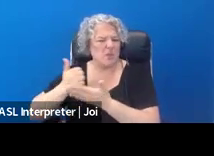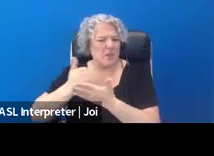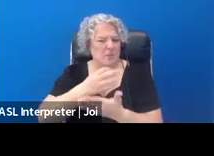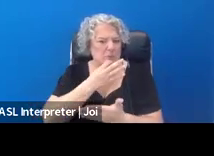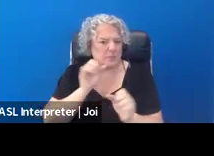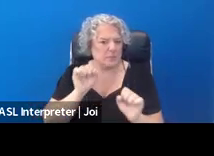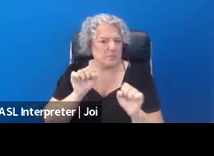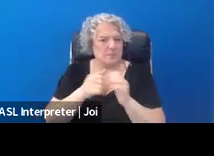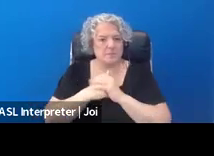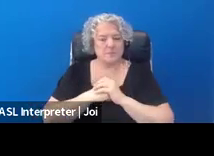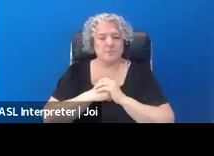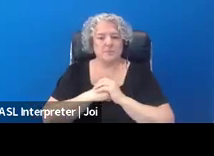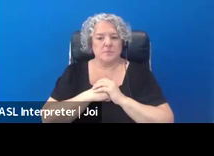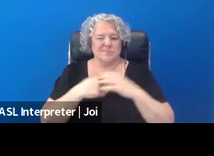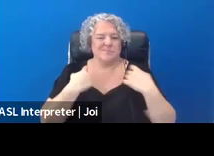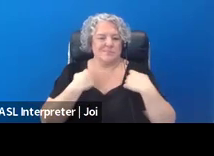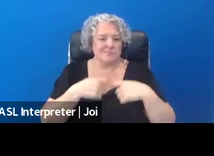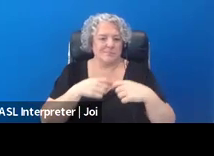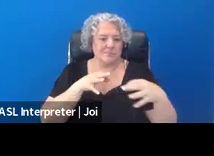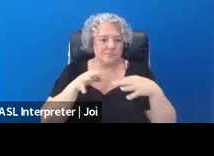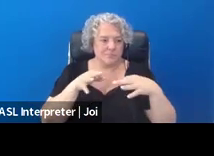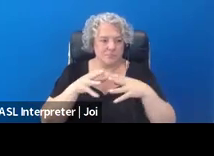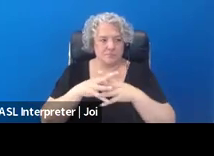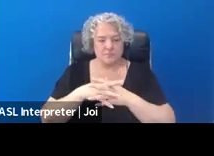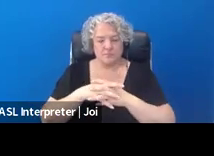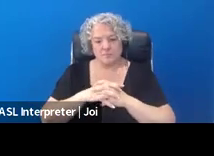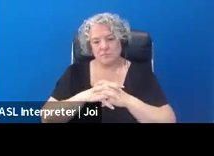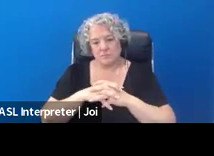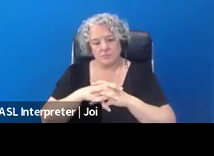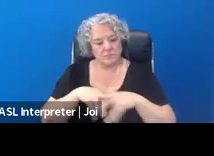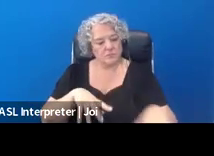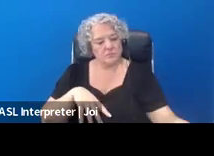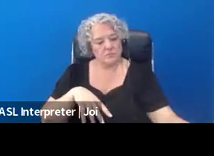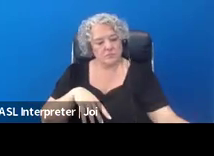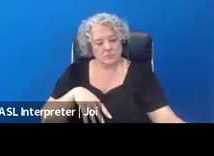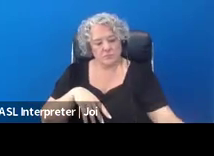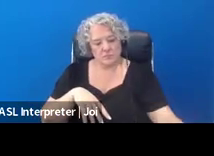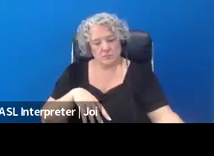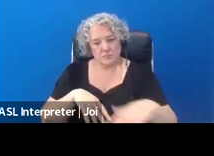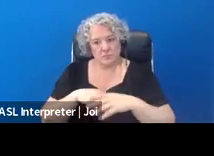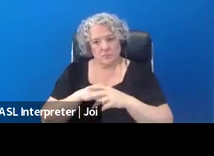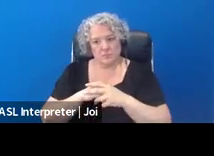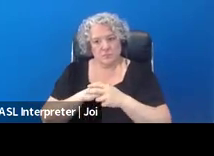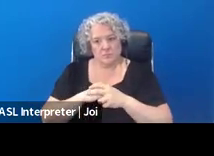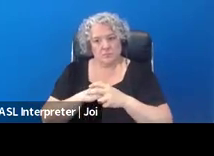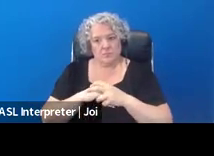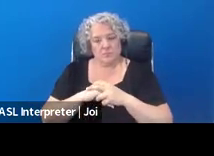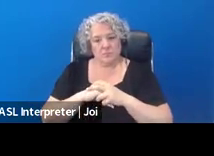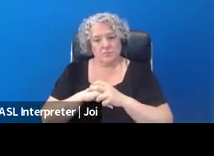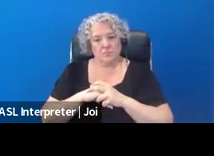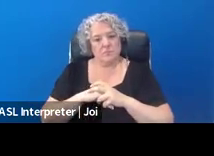can. Por último, si hay algún problema con la interpretación, por favor díganos a través del chat y les ayudaremos en cuanto